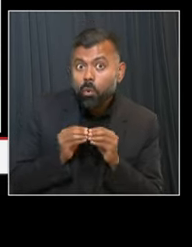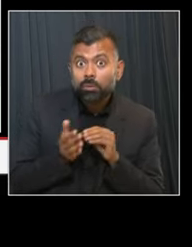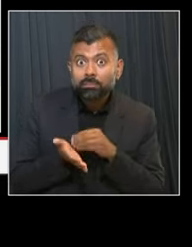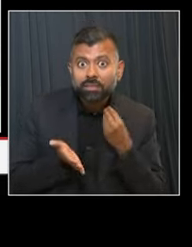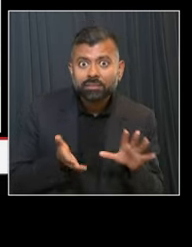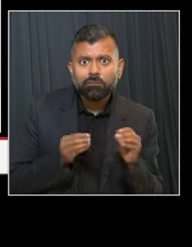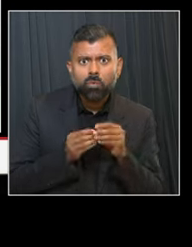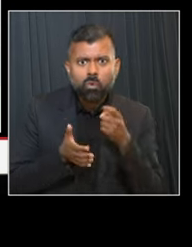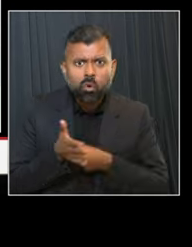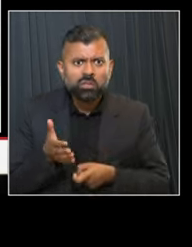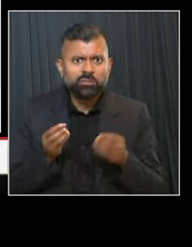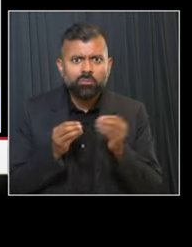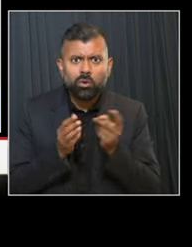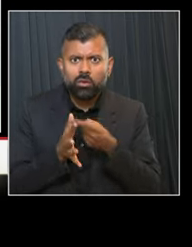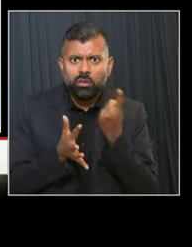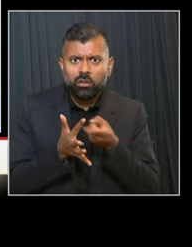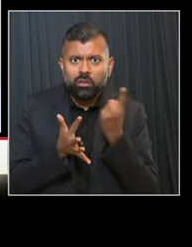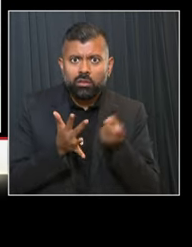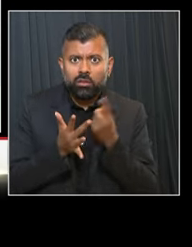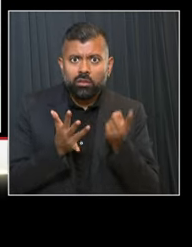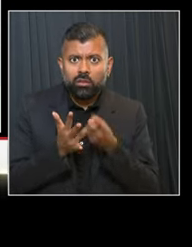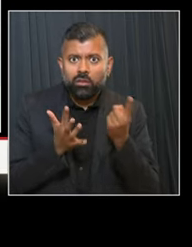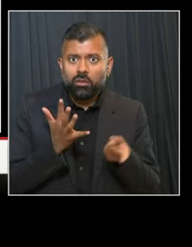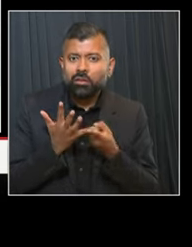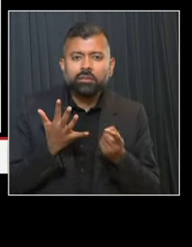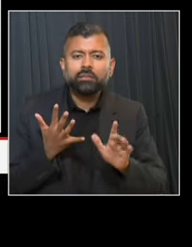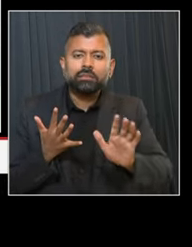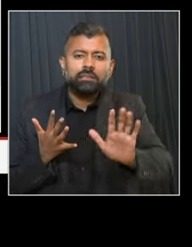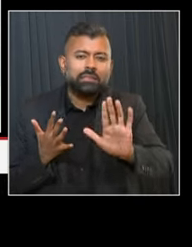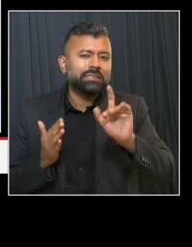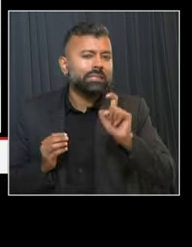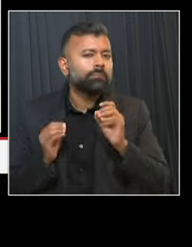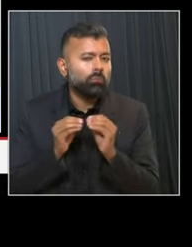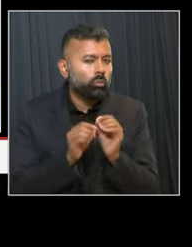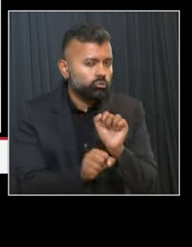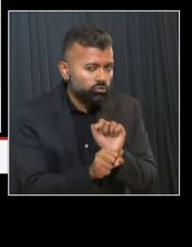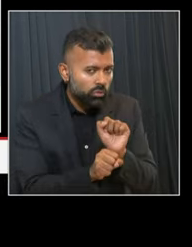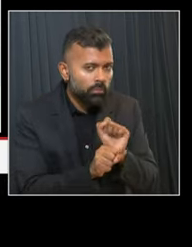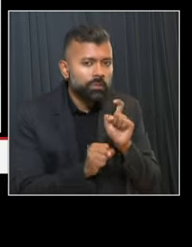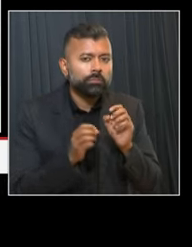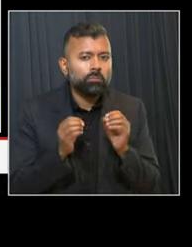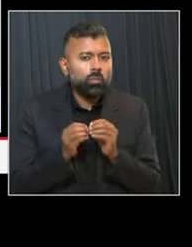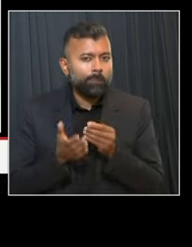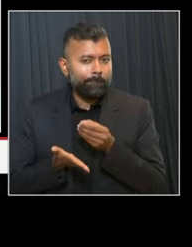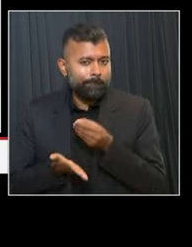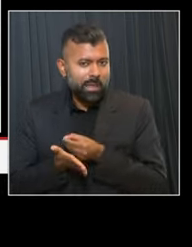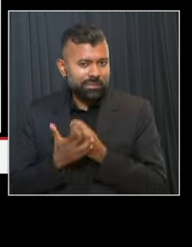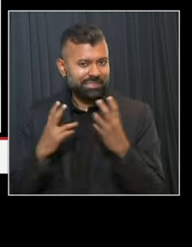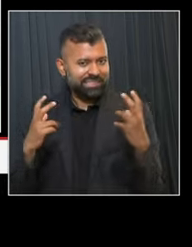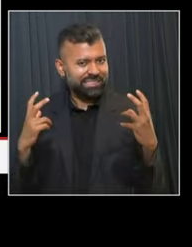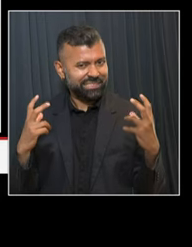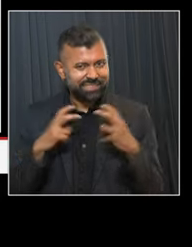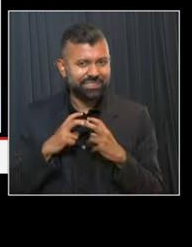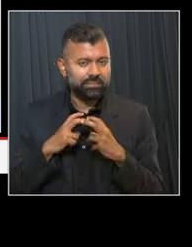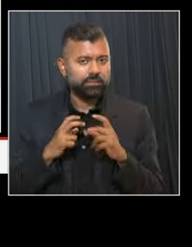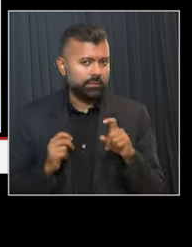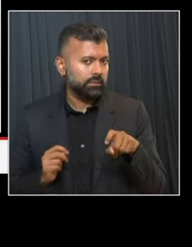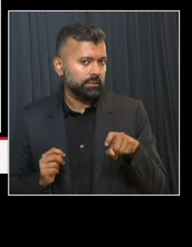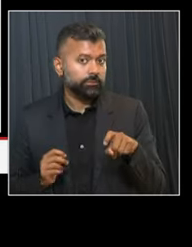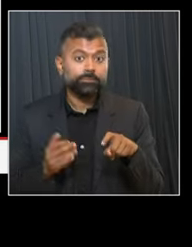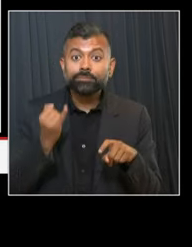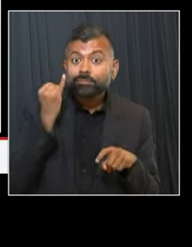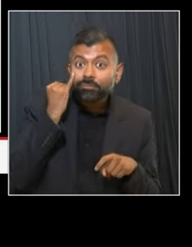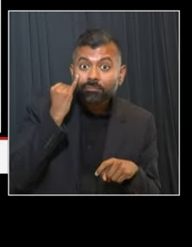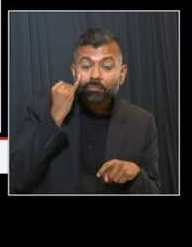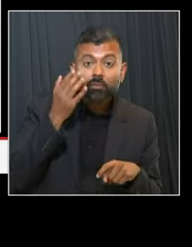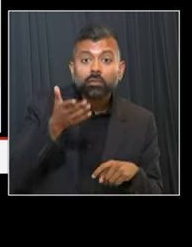also increasing the number of jobs and revenue we have. It just doesn't work, because what will happen is you will overtax your businesses and